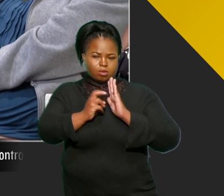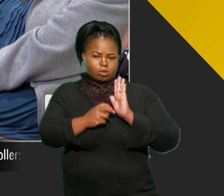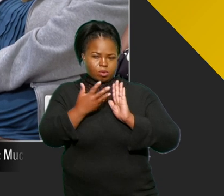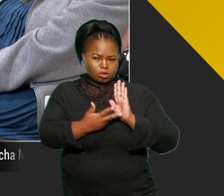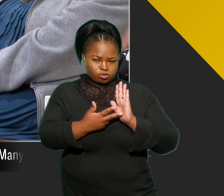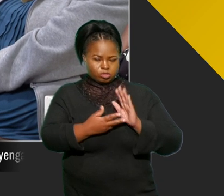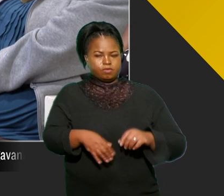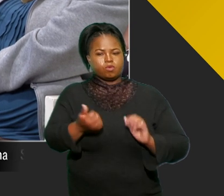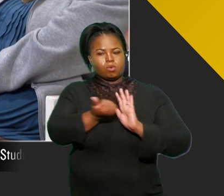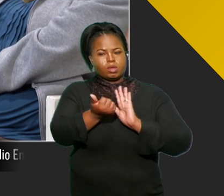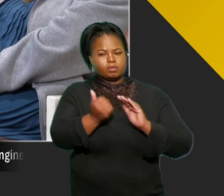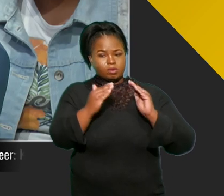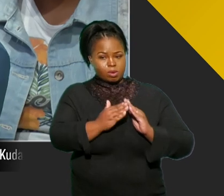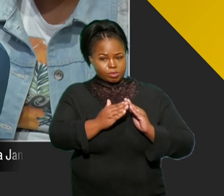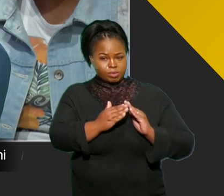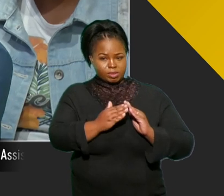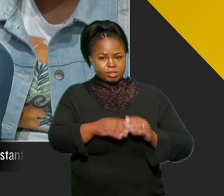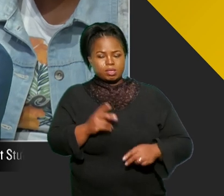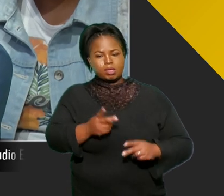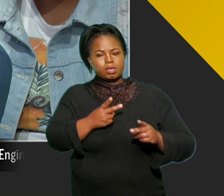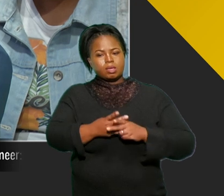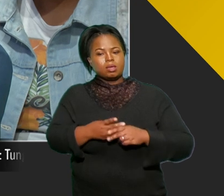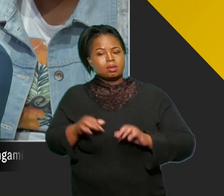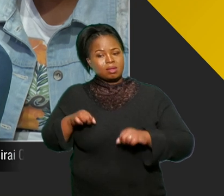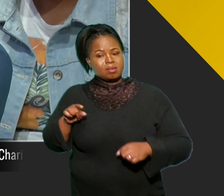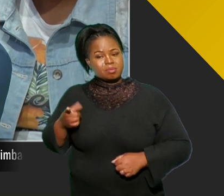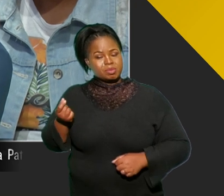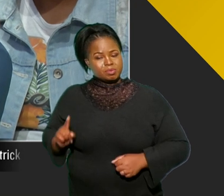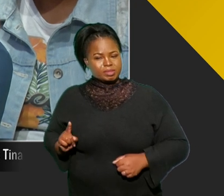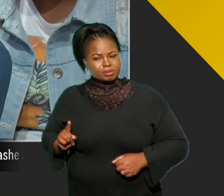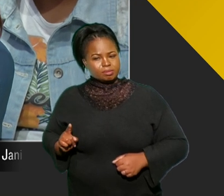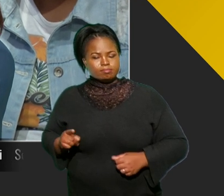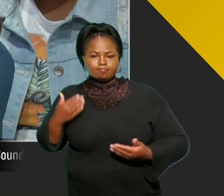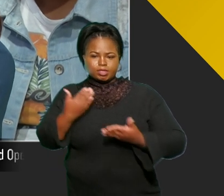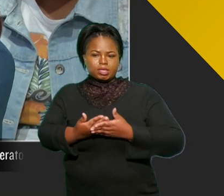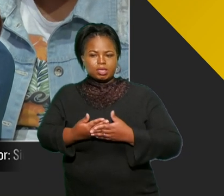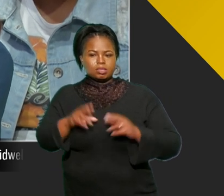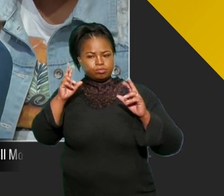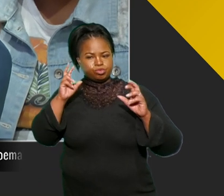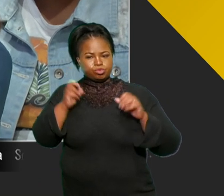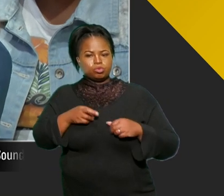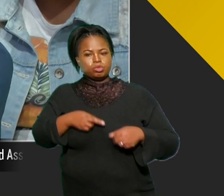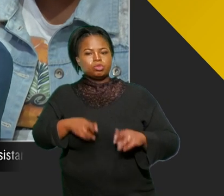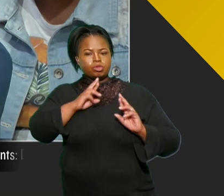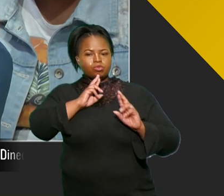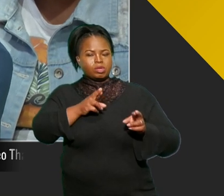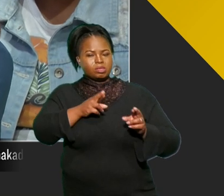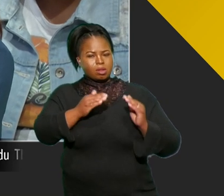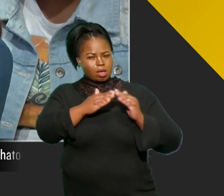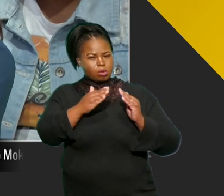Landela E-Housing Act. And what those allow them to do is to refer the matter to the Rental Housing Tribunal